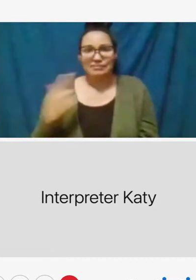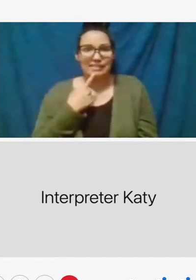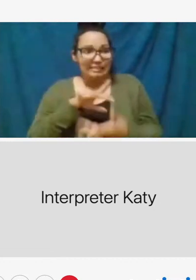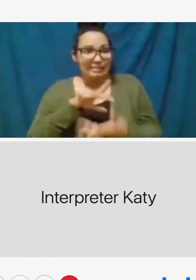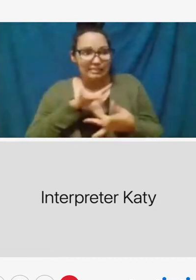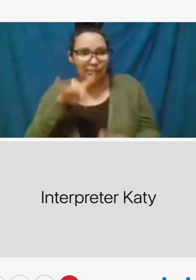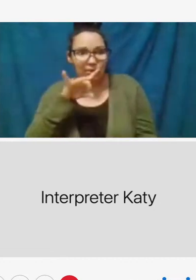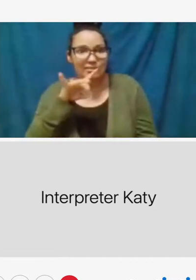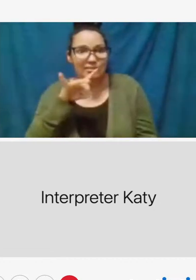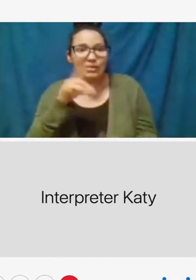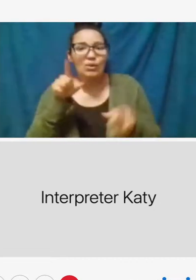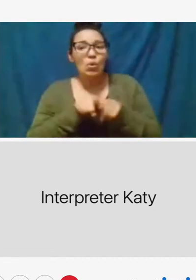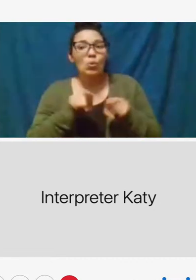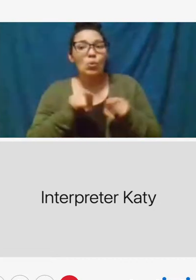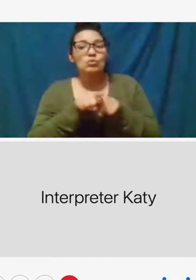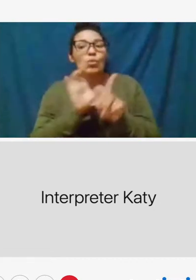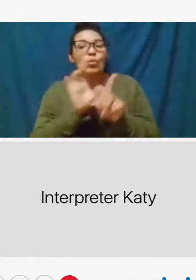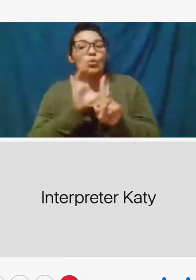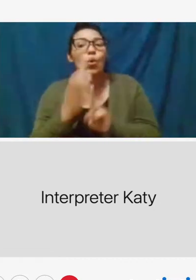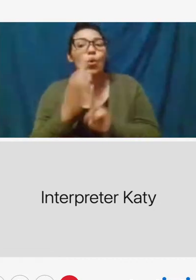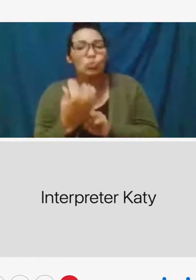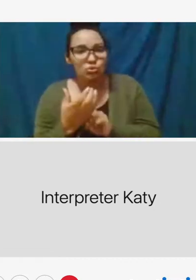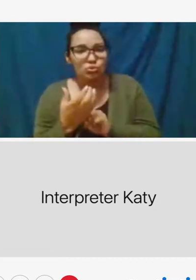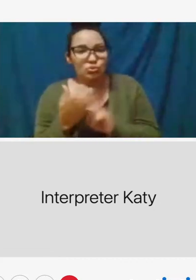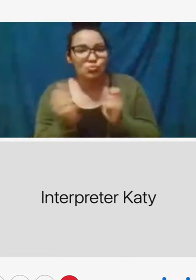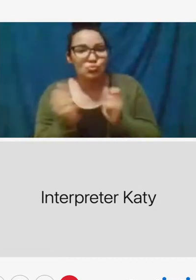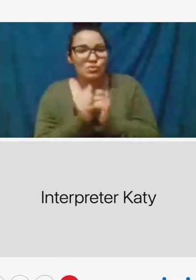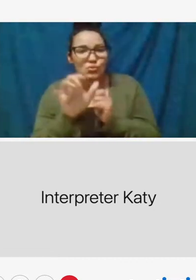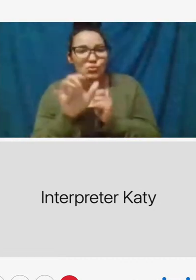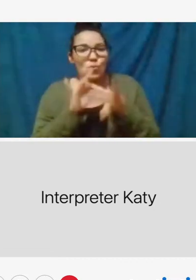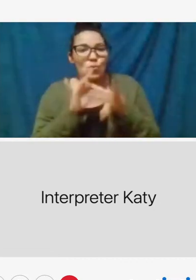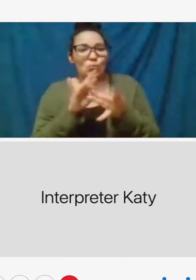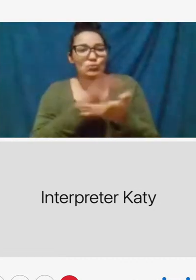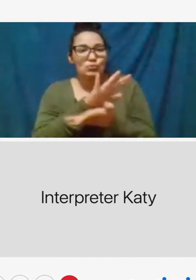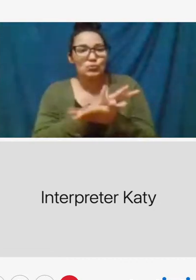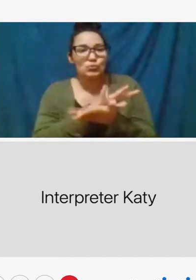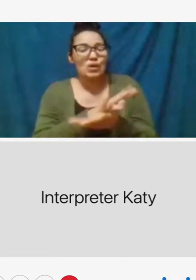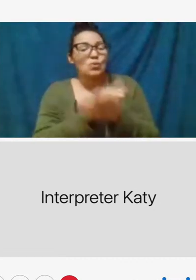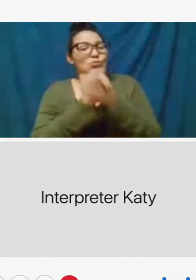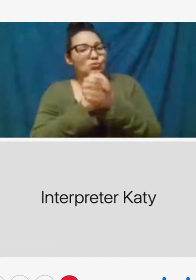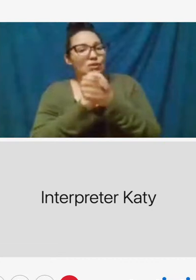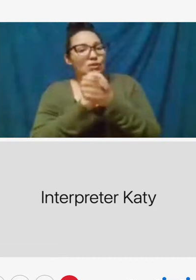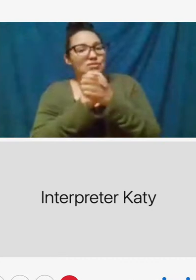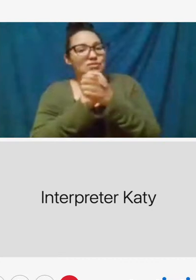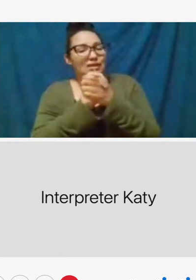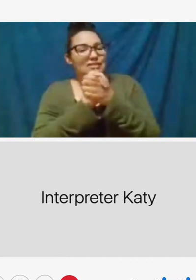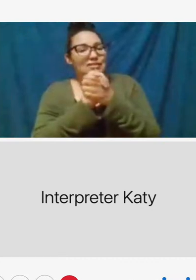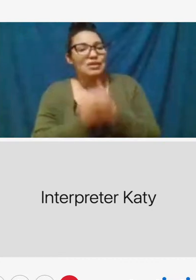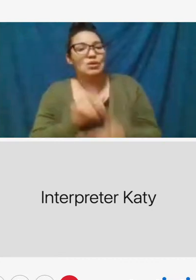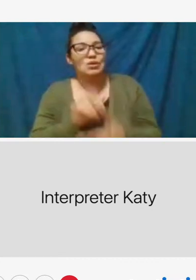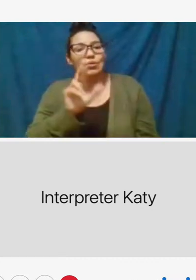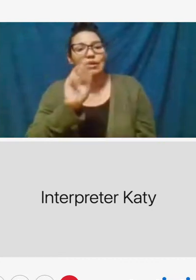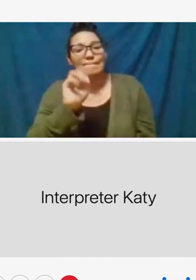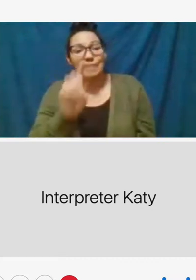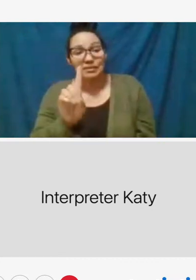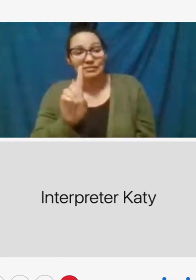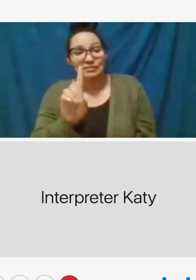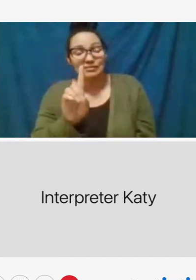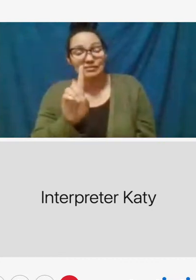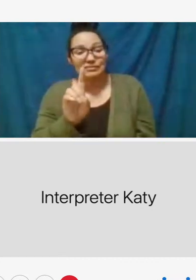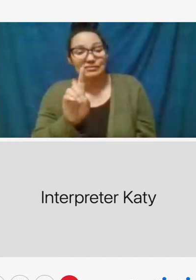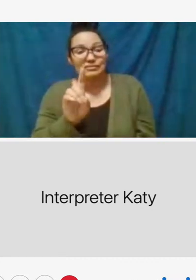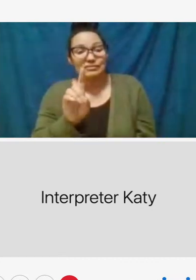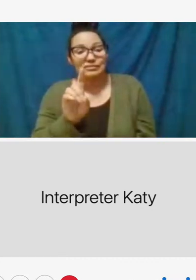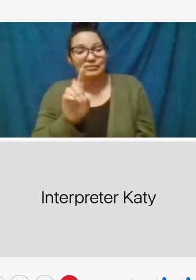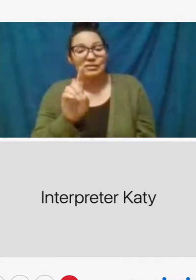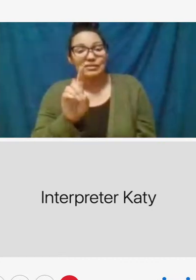your the culture of your school and I just want to congratulate uh Miss Roman uh for doing an excellent job